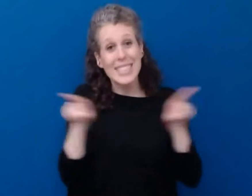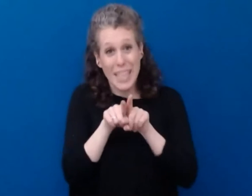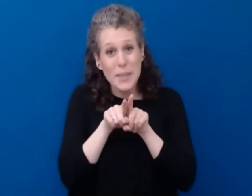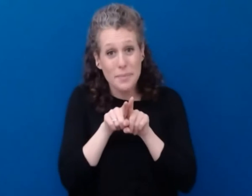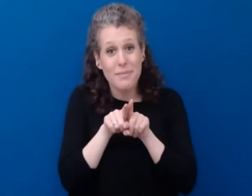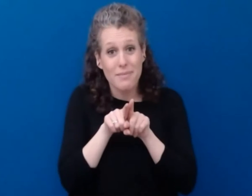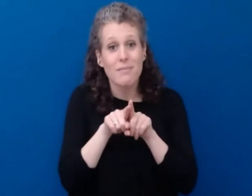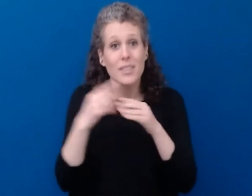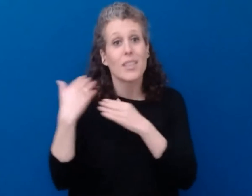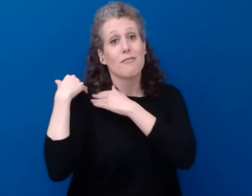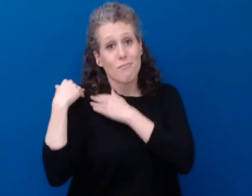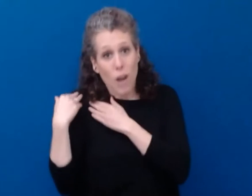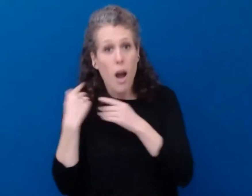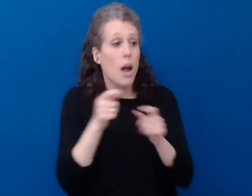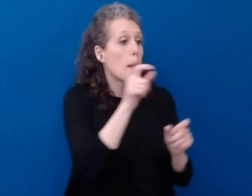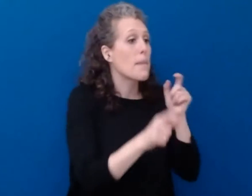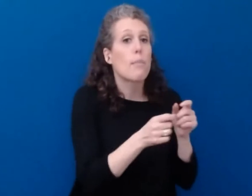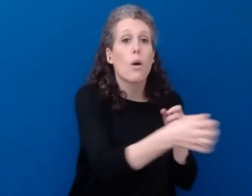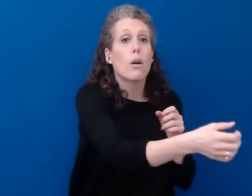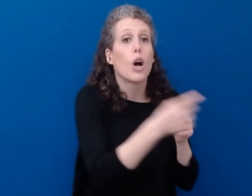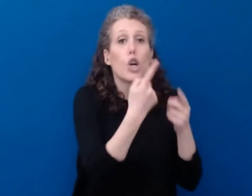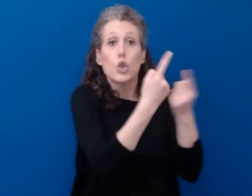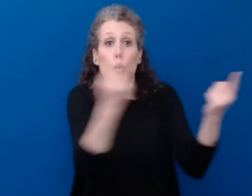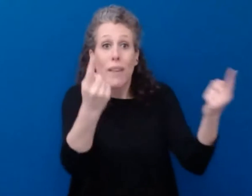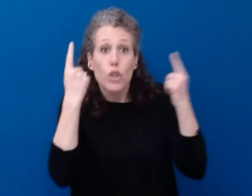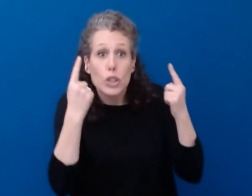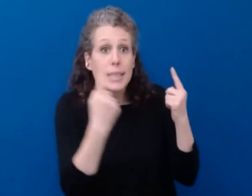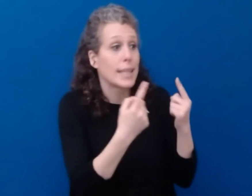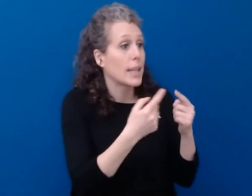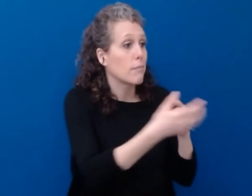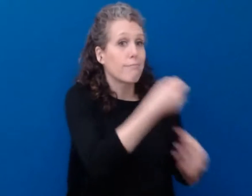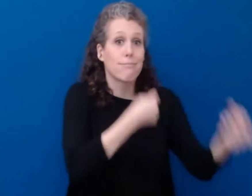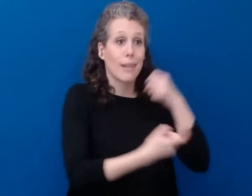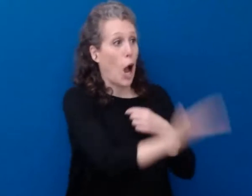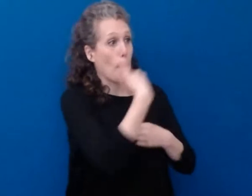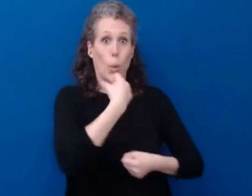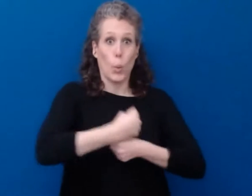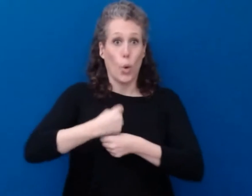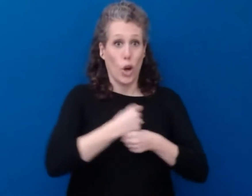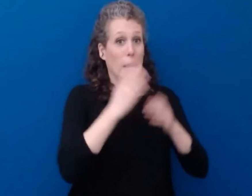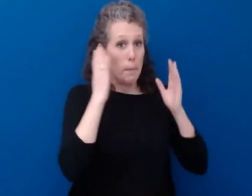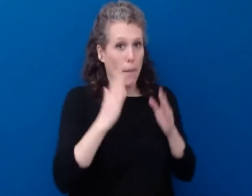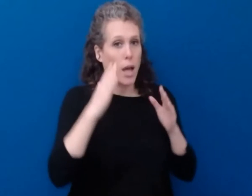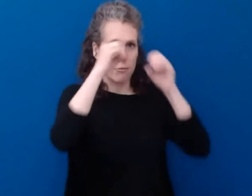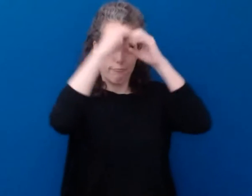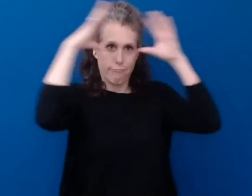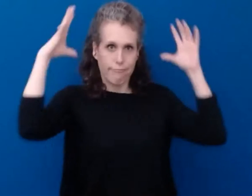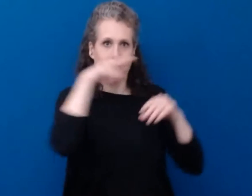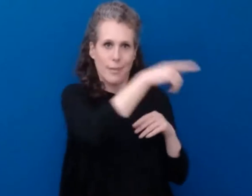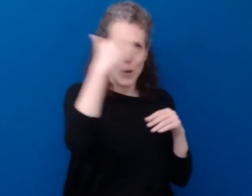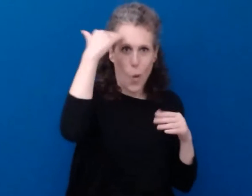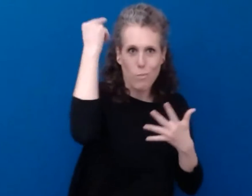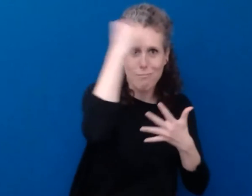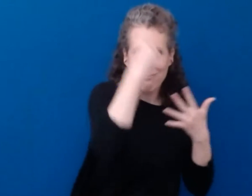the candidates we recruit directly from university as well. So we definitely have